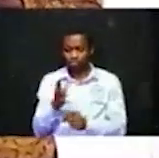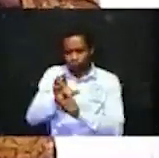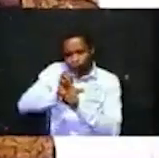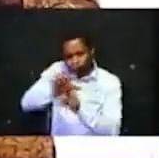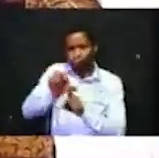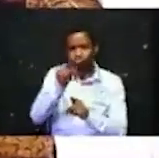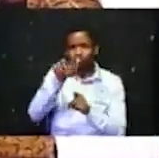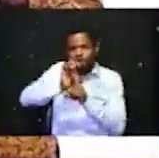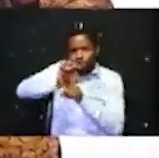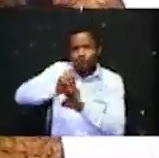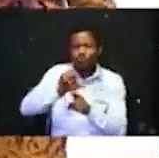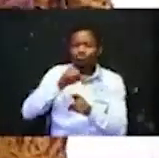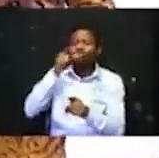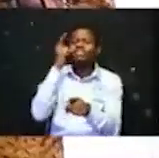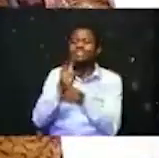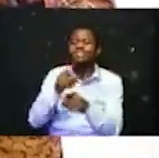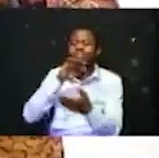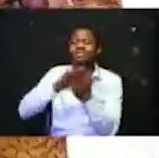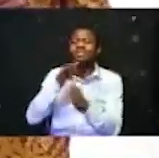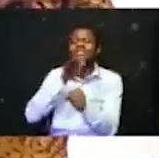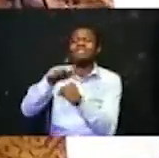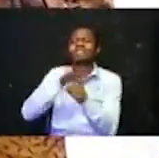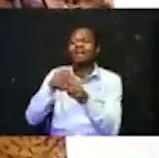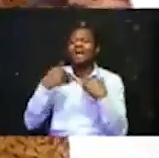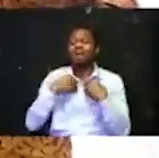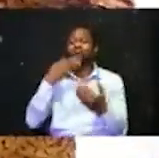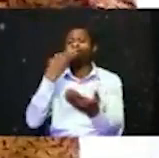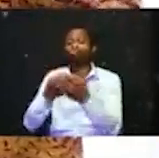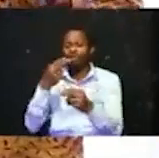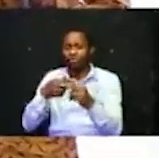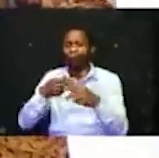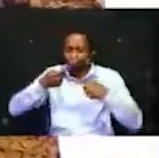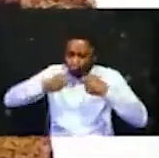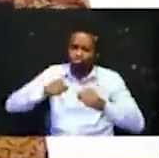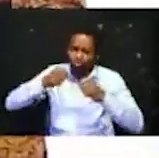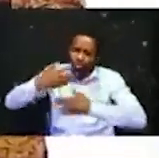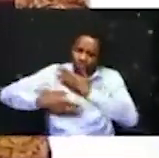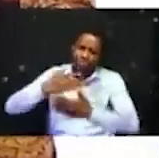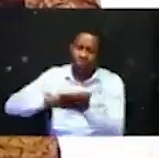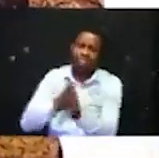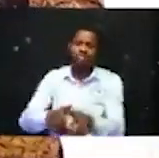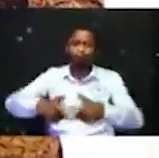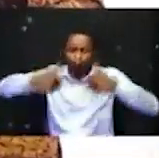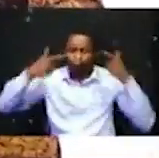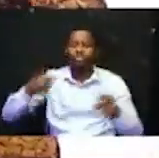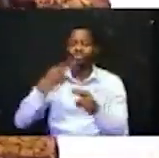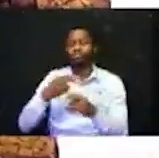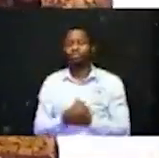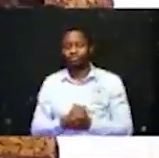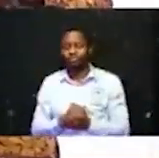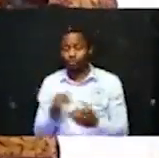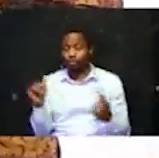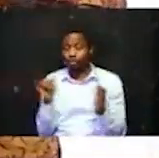to having a great name. Enti me show unkran se bomodia frise wodi mpanu na nya din kesiye. And that respect comes voluntarily. Na